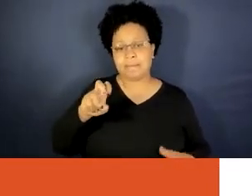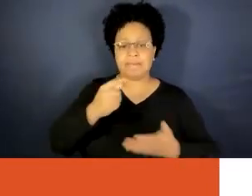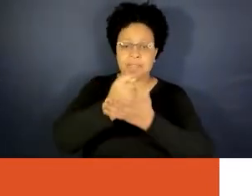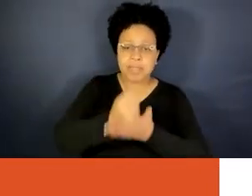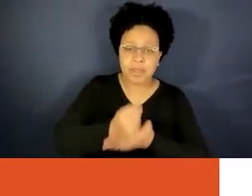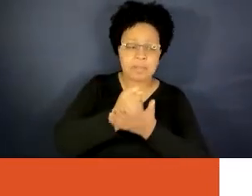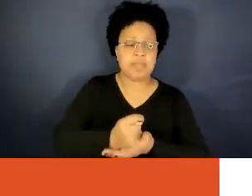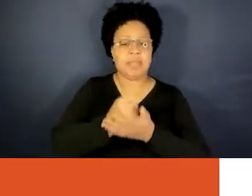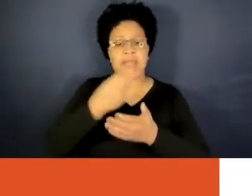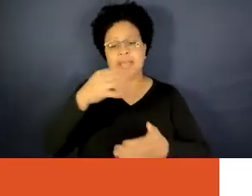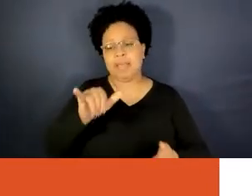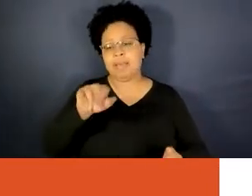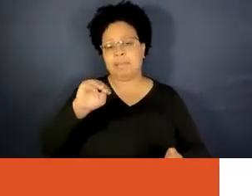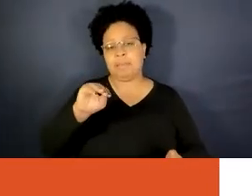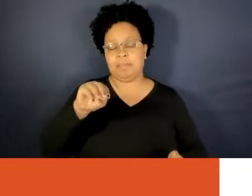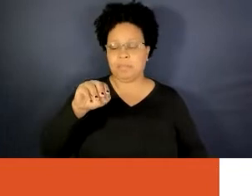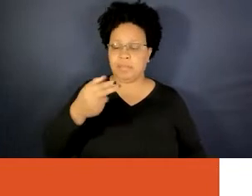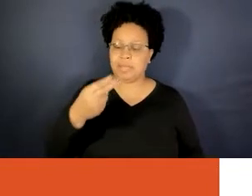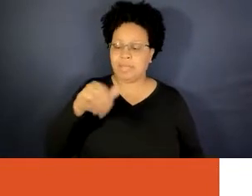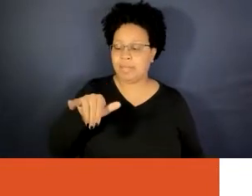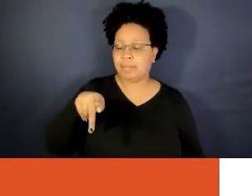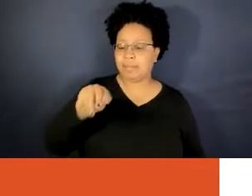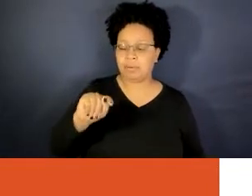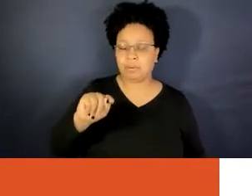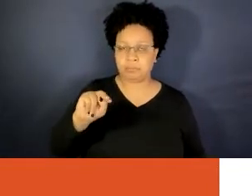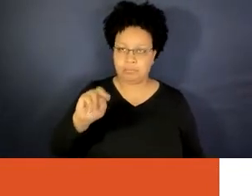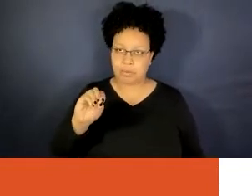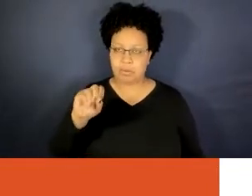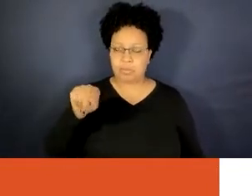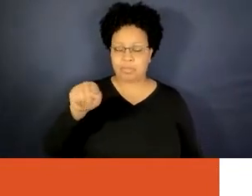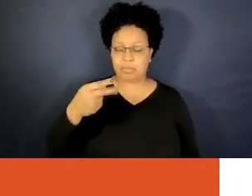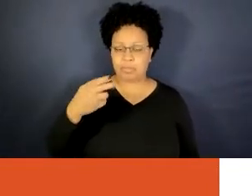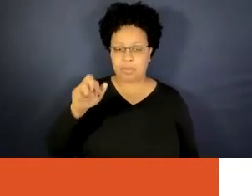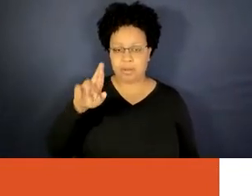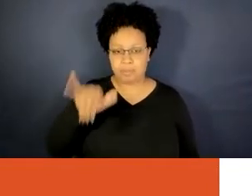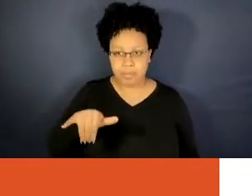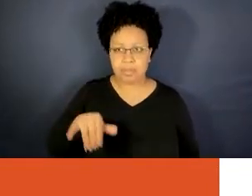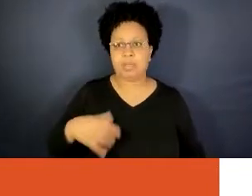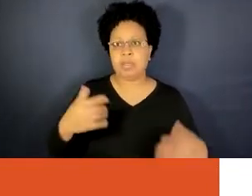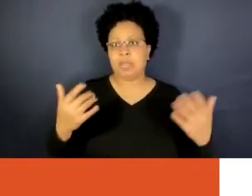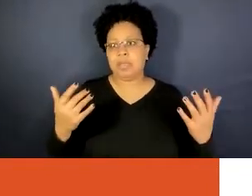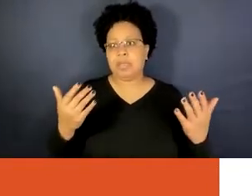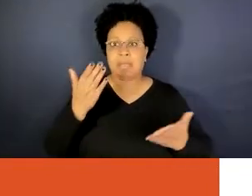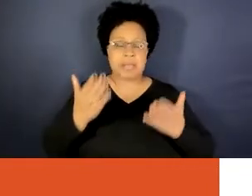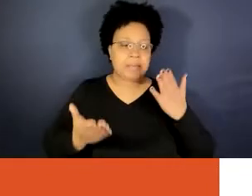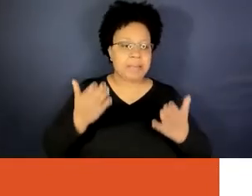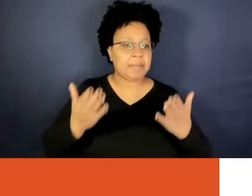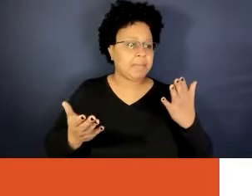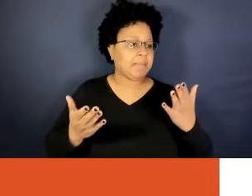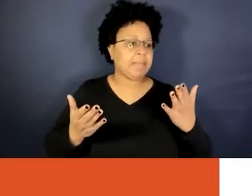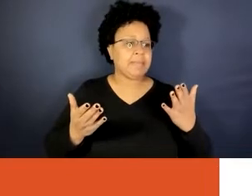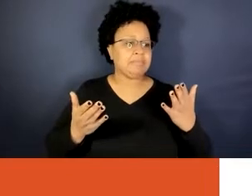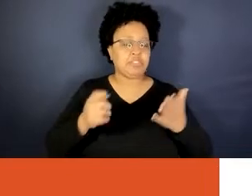hypnotherapy. Sometimes writing in your journals can be a way of therapy to get you